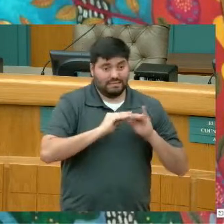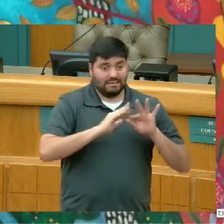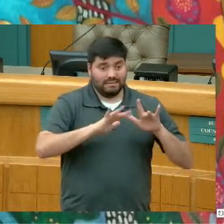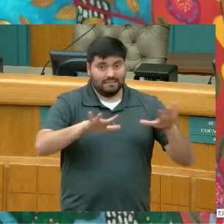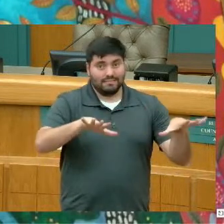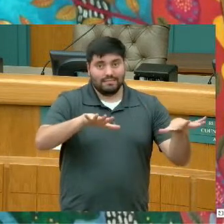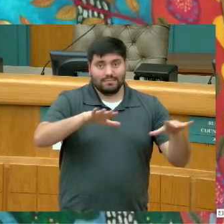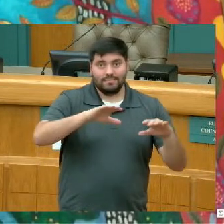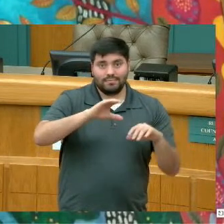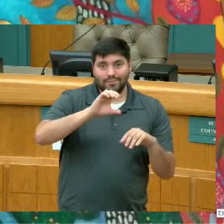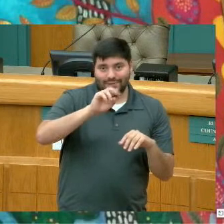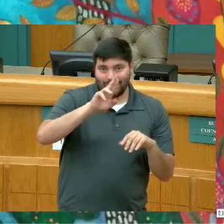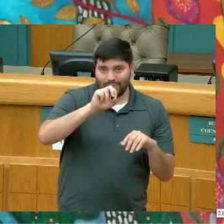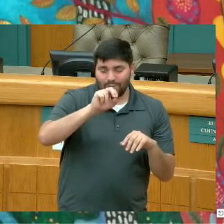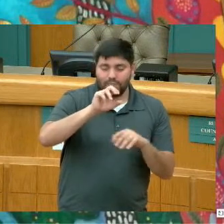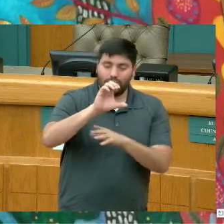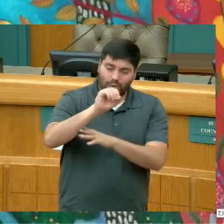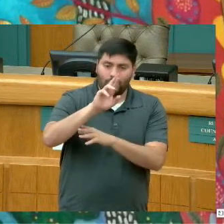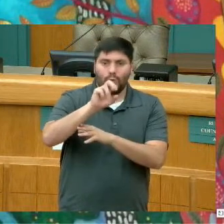particular coronavirus.